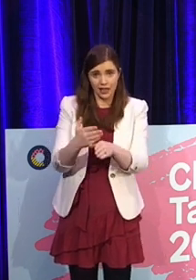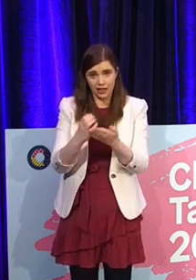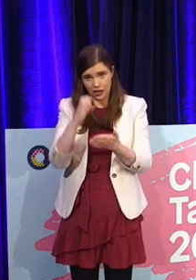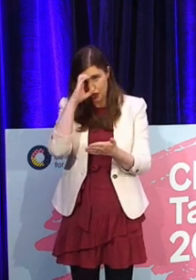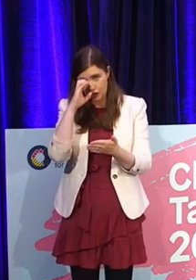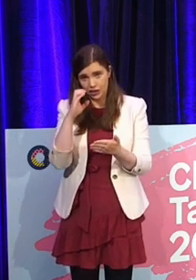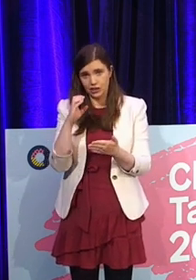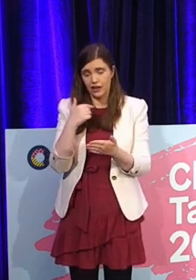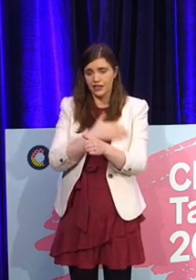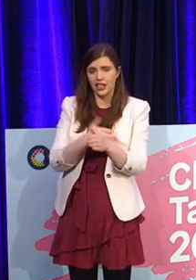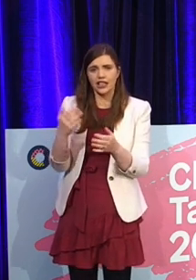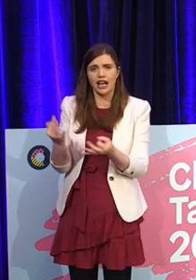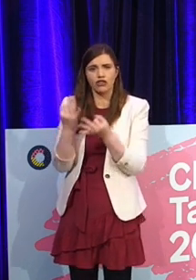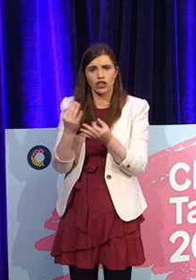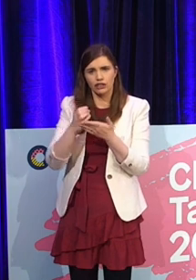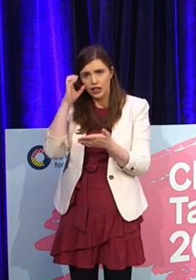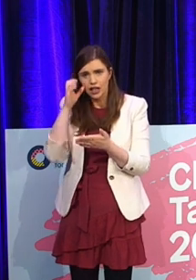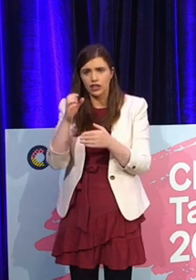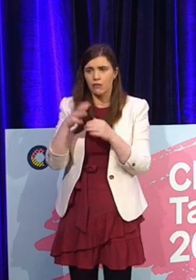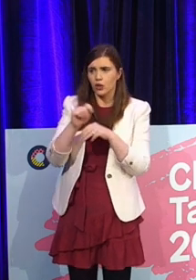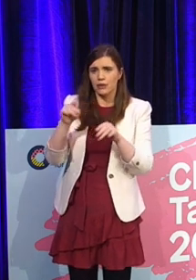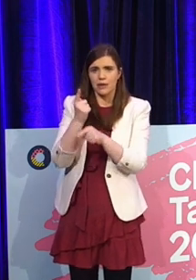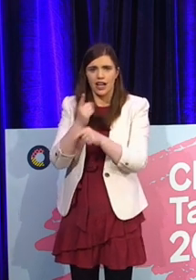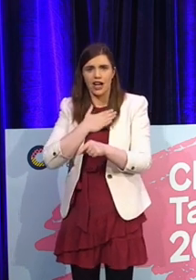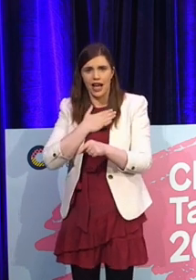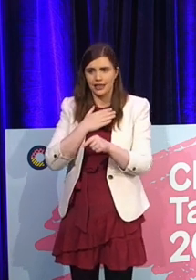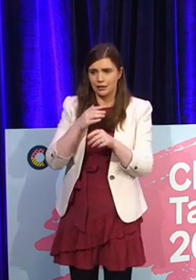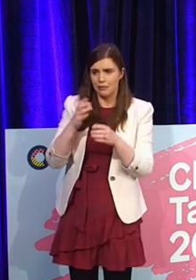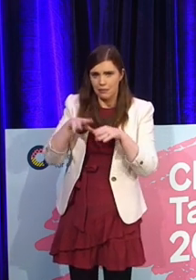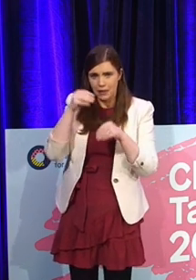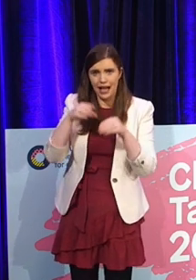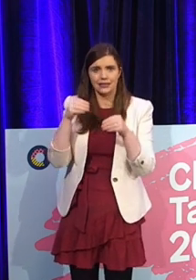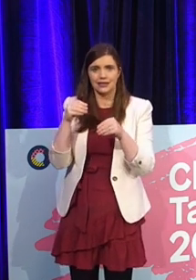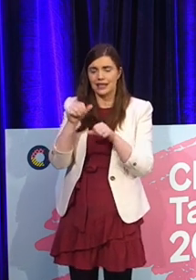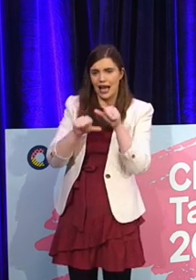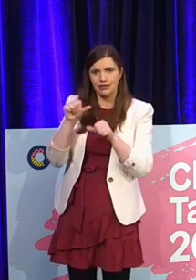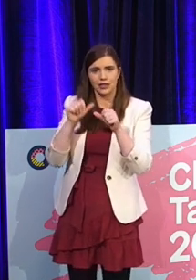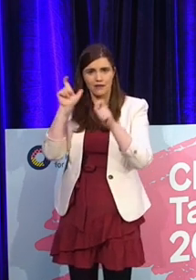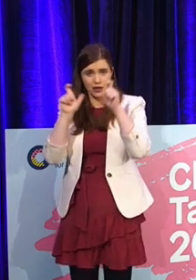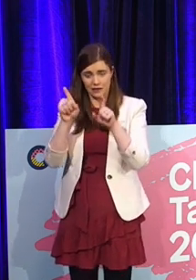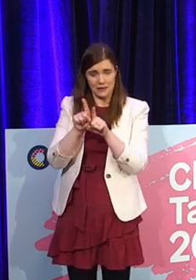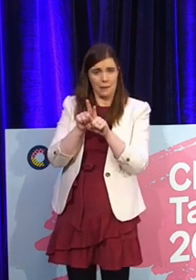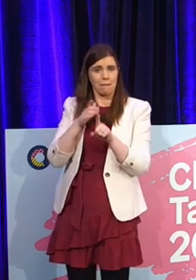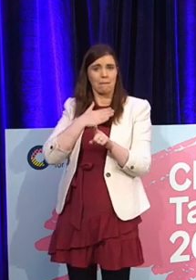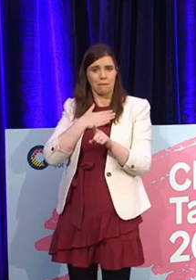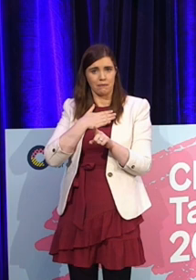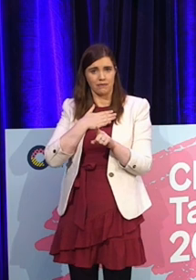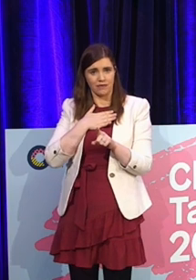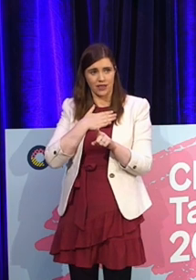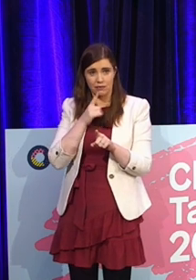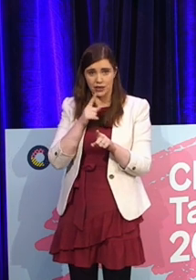it's an agricultural college, so most people there like plants, animals, photography, all the things I like. It's been